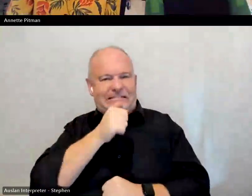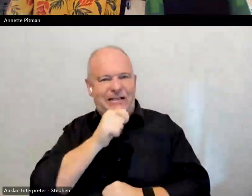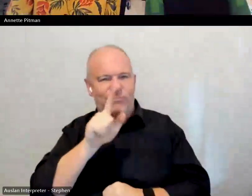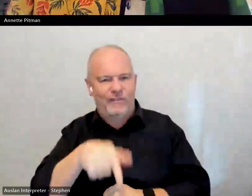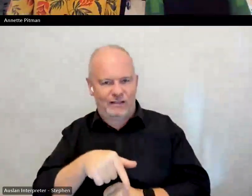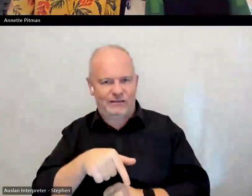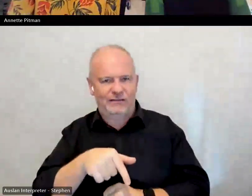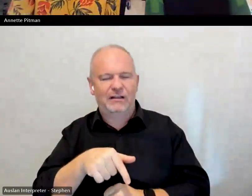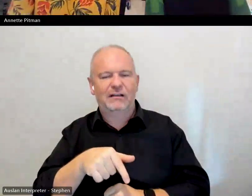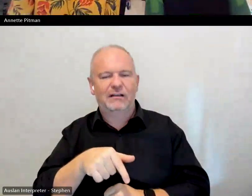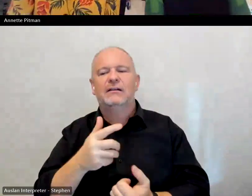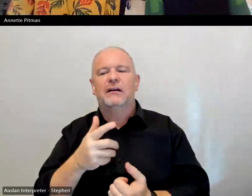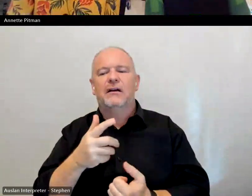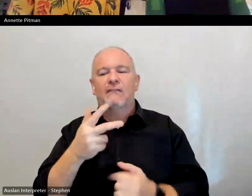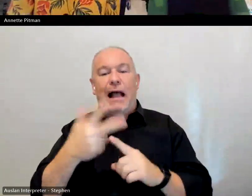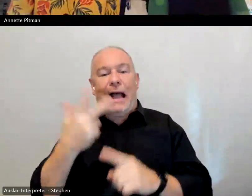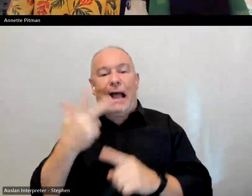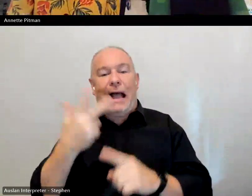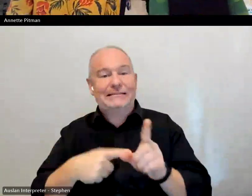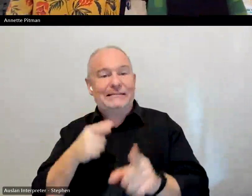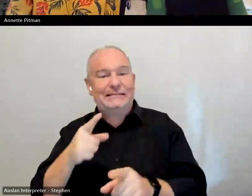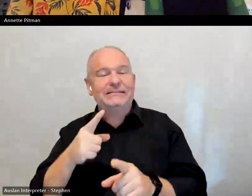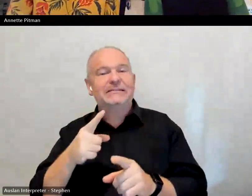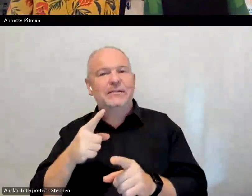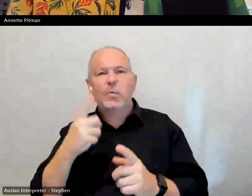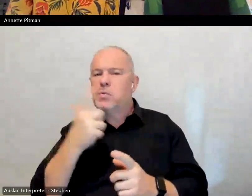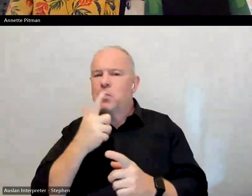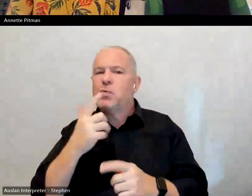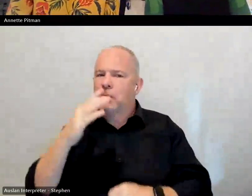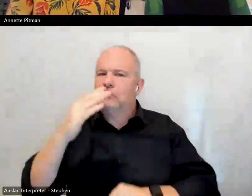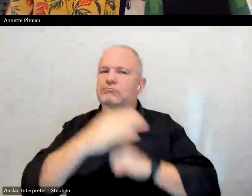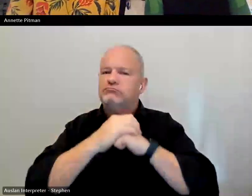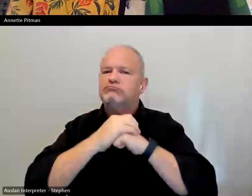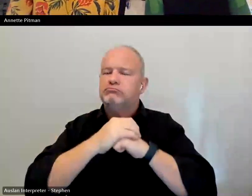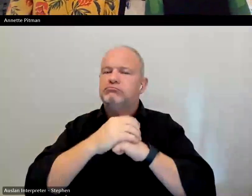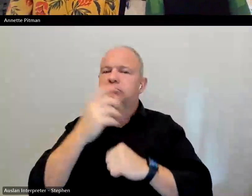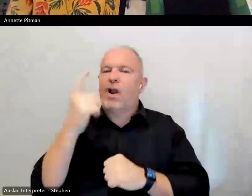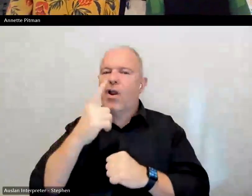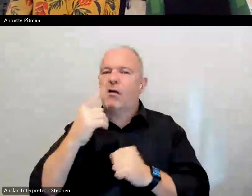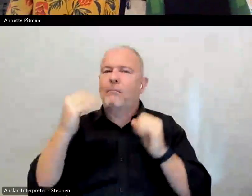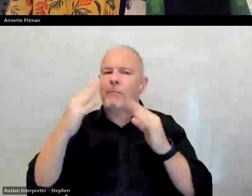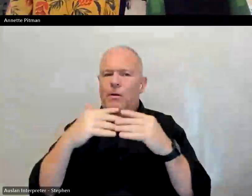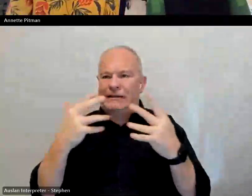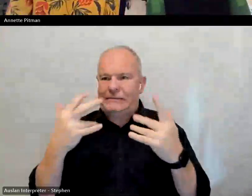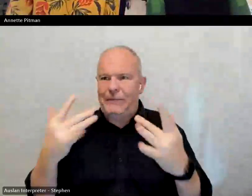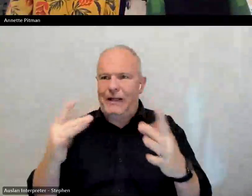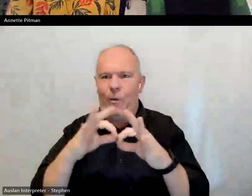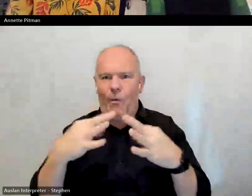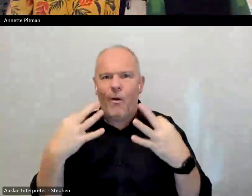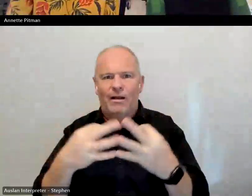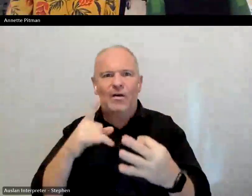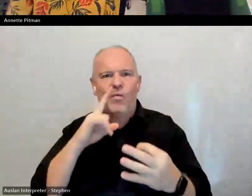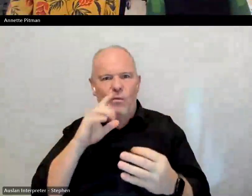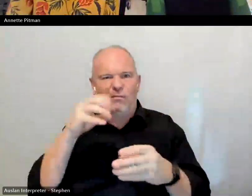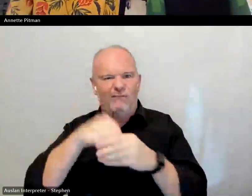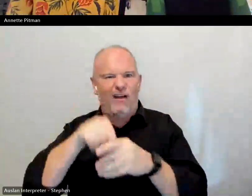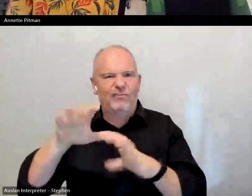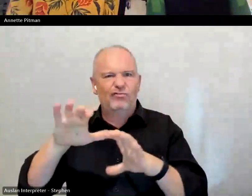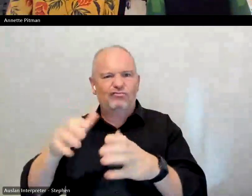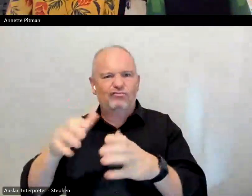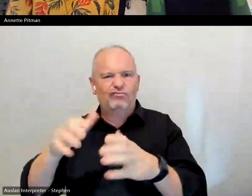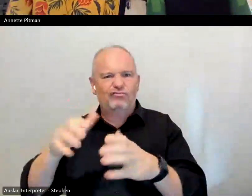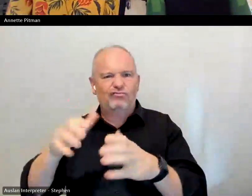600,000. For the 8-year, there's a significant upper limit because there's a multitude of organisations that will be in that. So that's looking